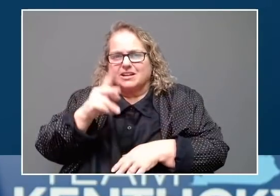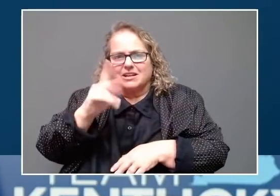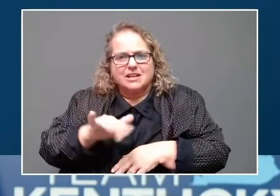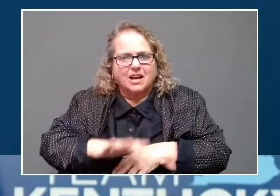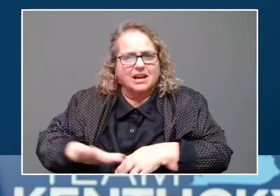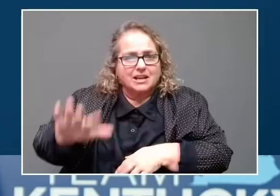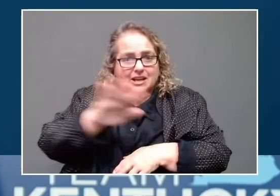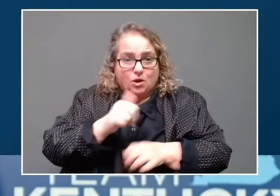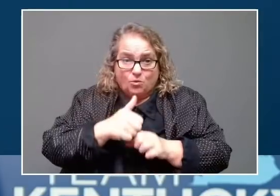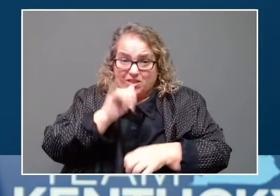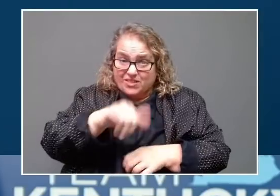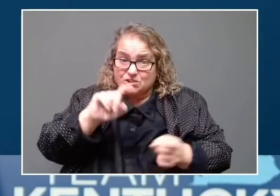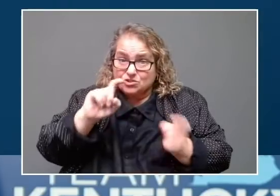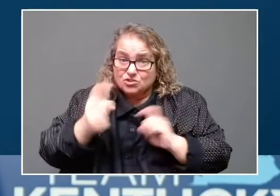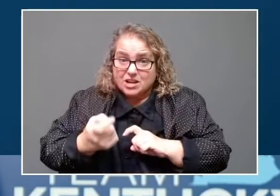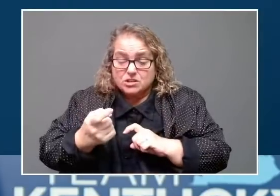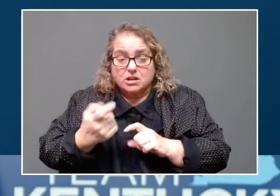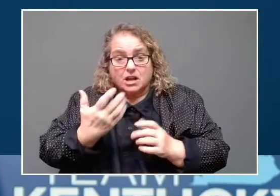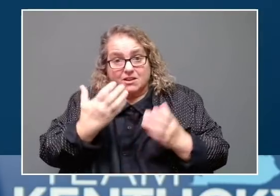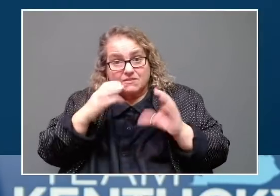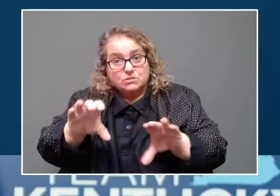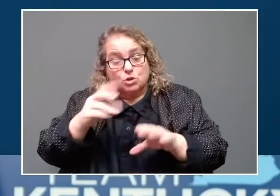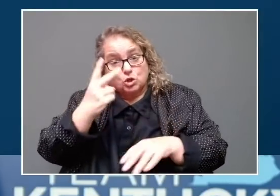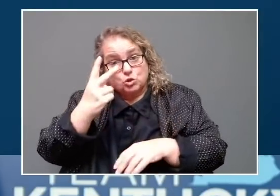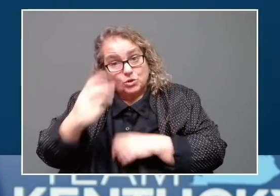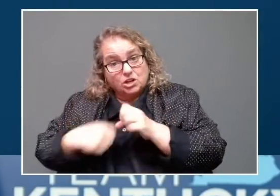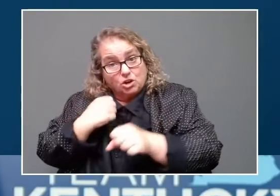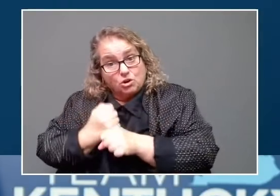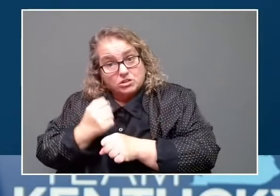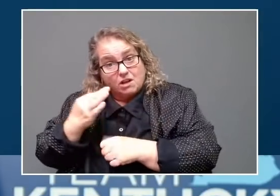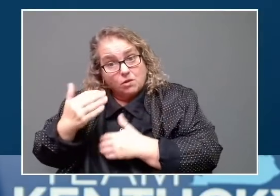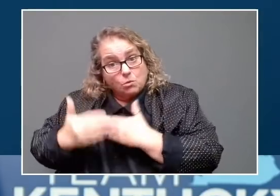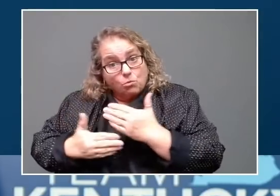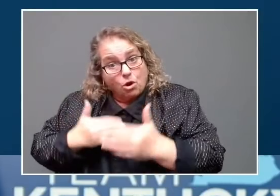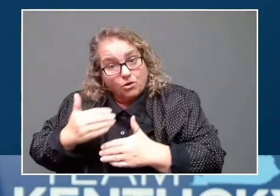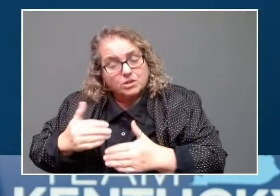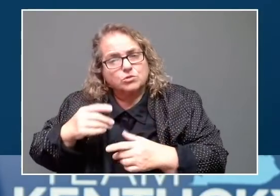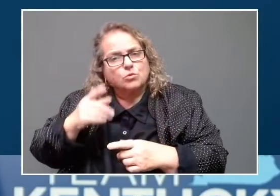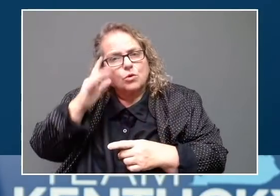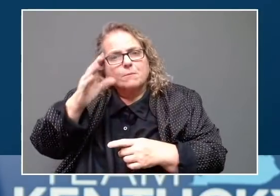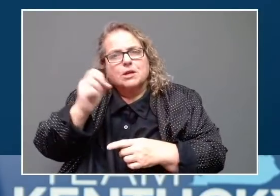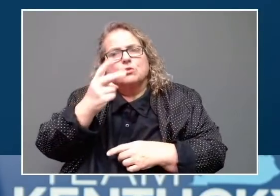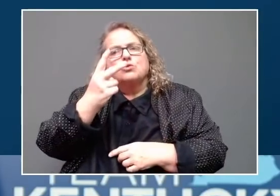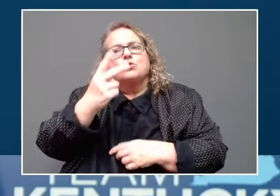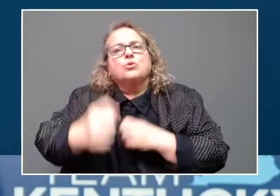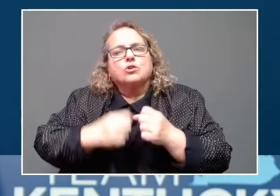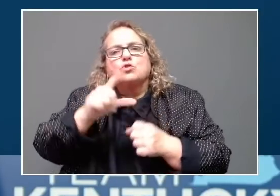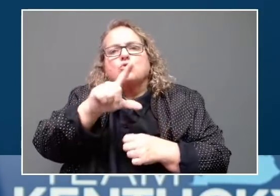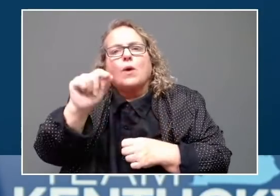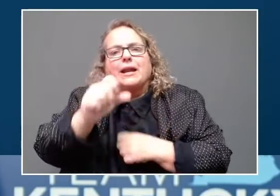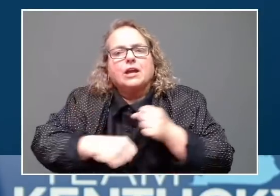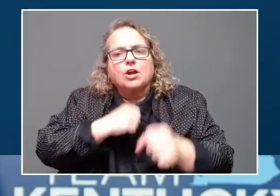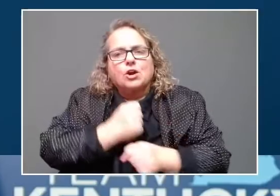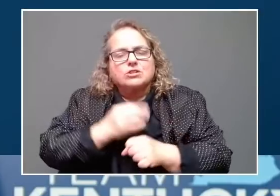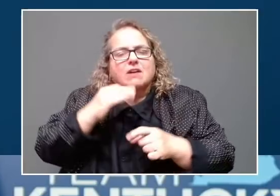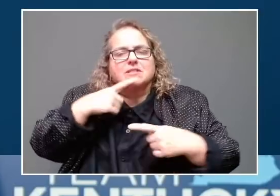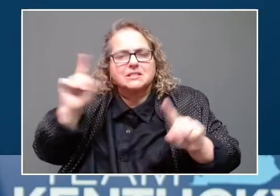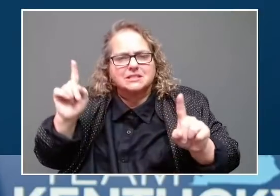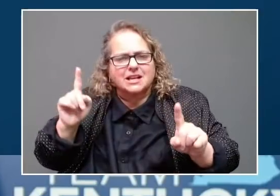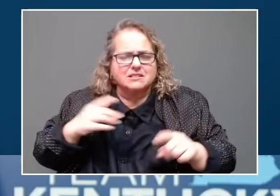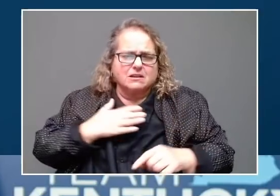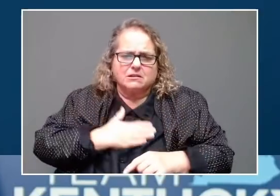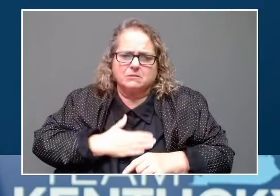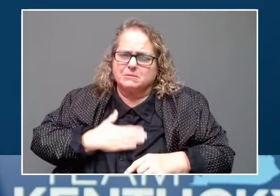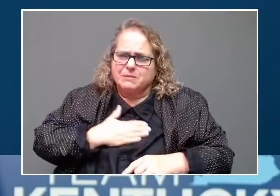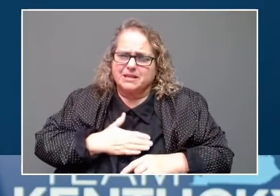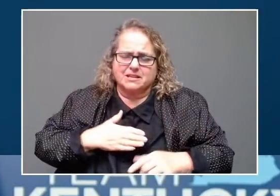turn 2 years of progress into 20 years of prosperity. So I encourage you to reach out to your elected leaders and make your voices heard